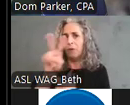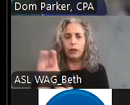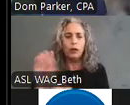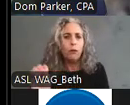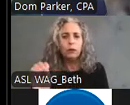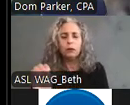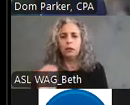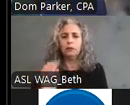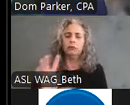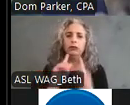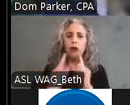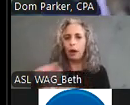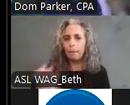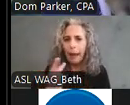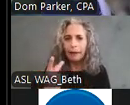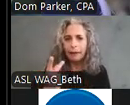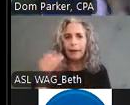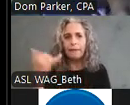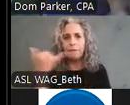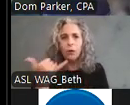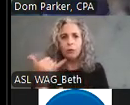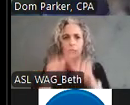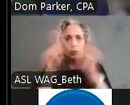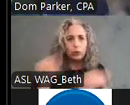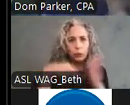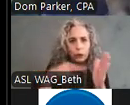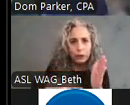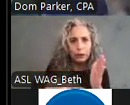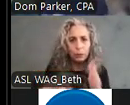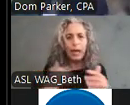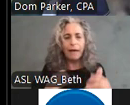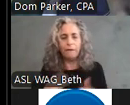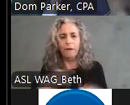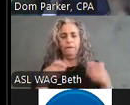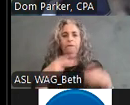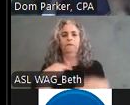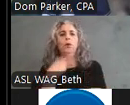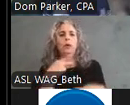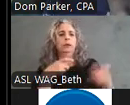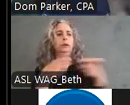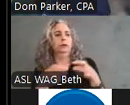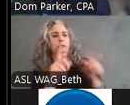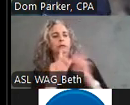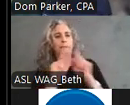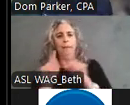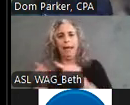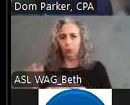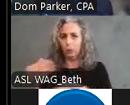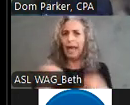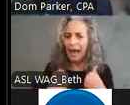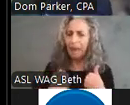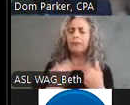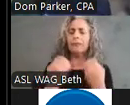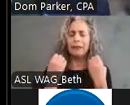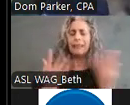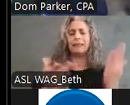phone screen readers. And then we do have games which work with voice commands and eye gaze systems. So we have the technology as well to support